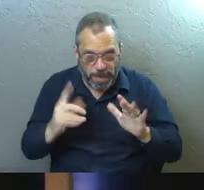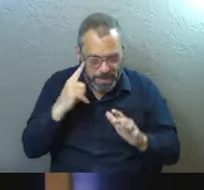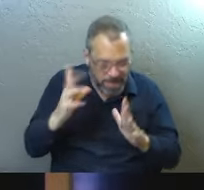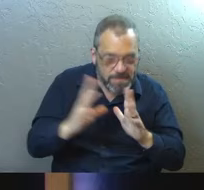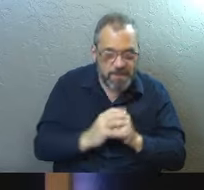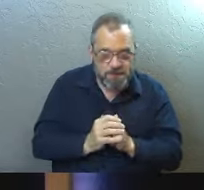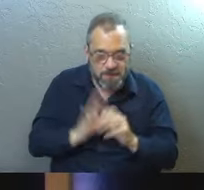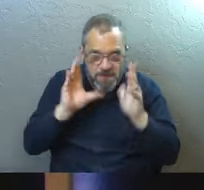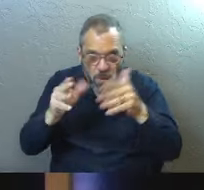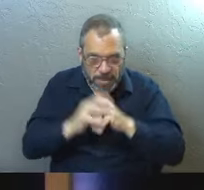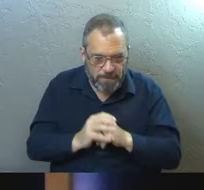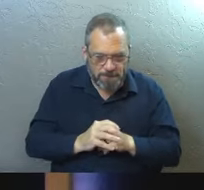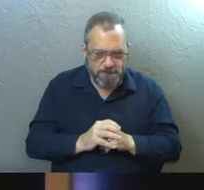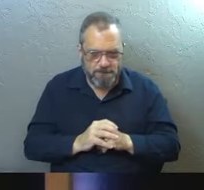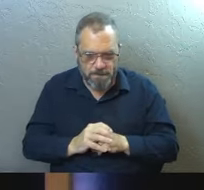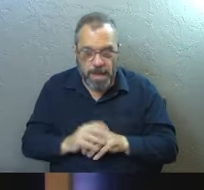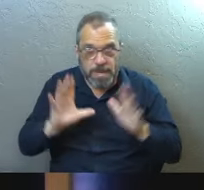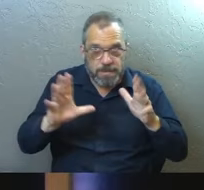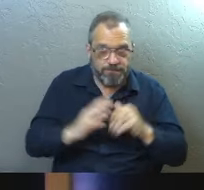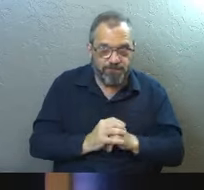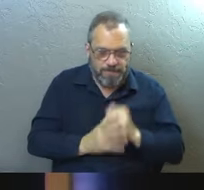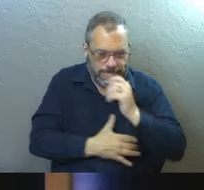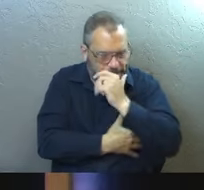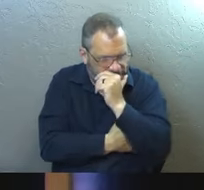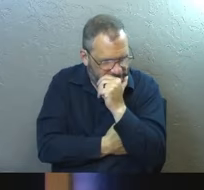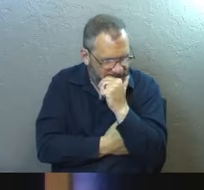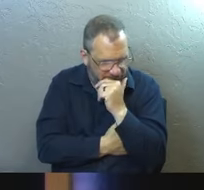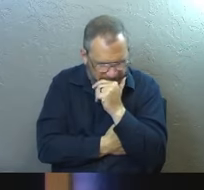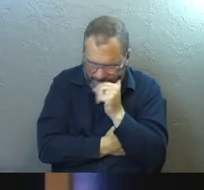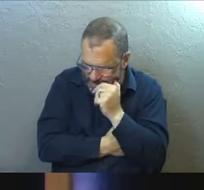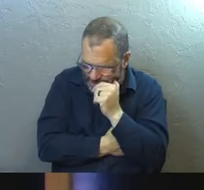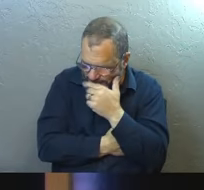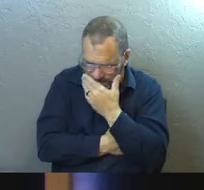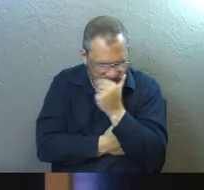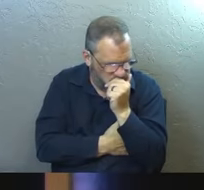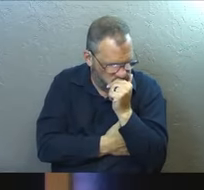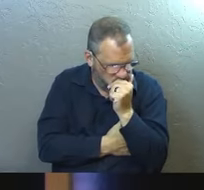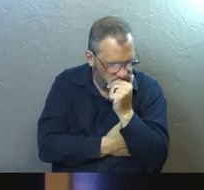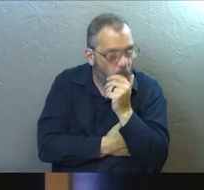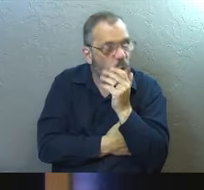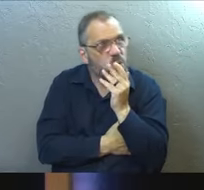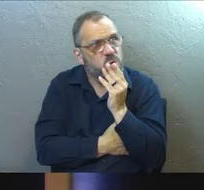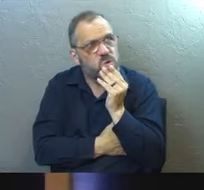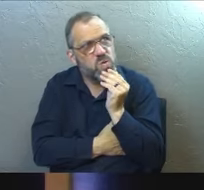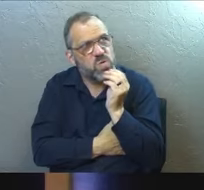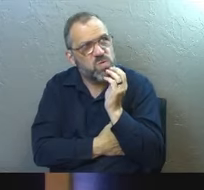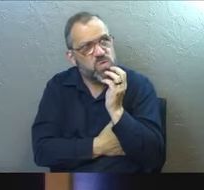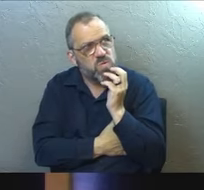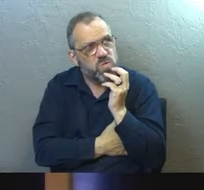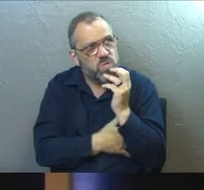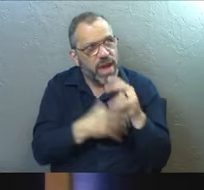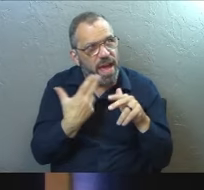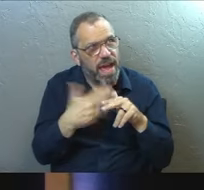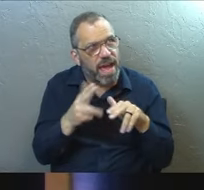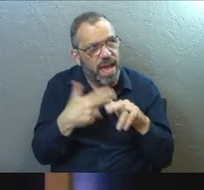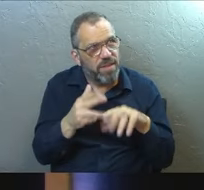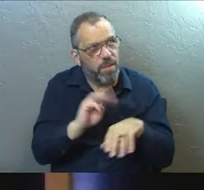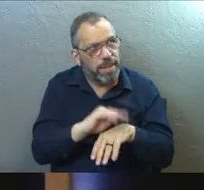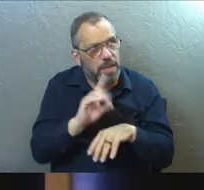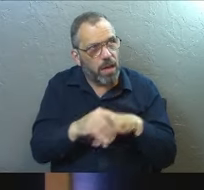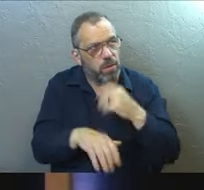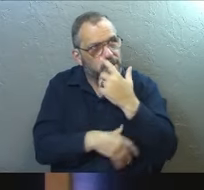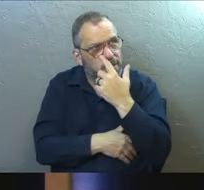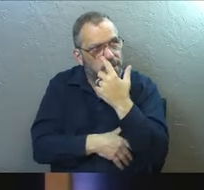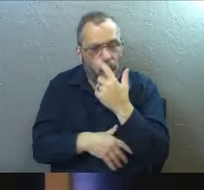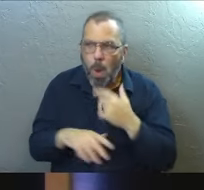think about you. I want to focus on you. And then you're like, like hash browns from Taco Bell or you know, from McDonald's sound pretty good right now.